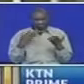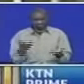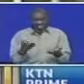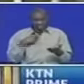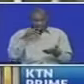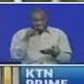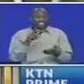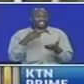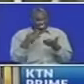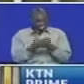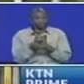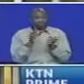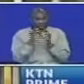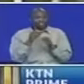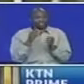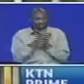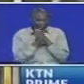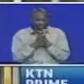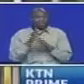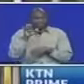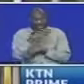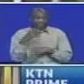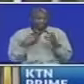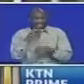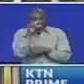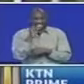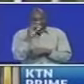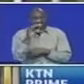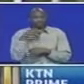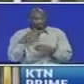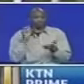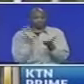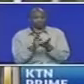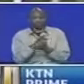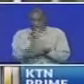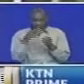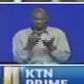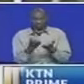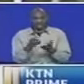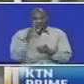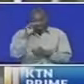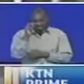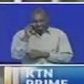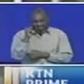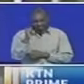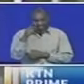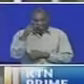new storm in Parliament aimed at disbanding the JSC. Ben Kitili, KTN, Nairobi.